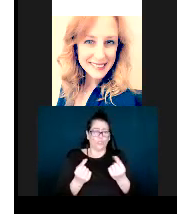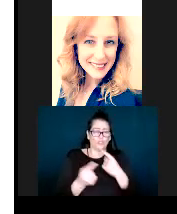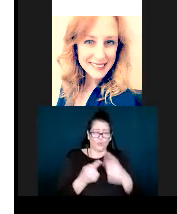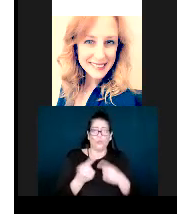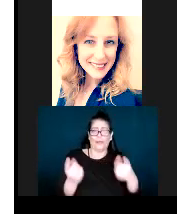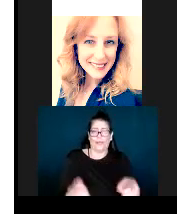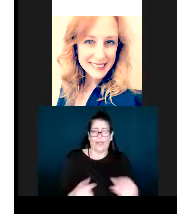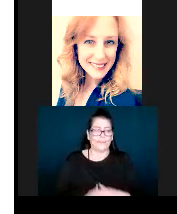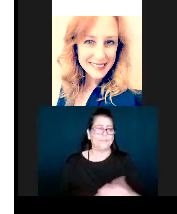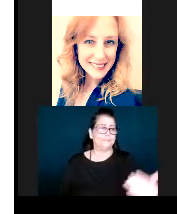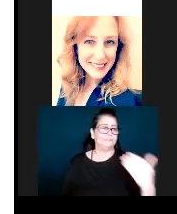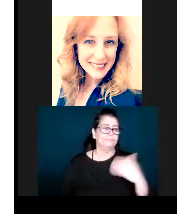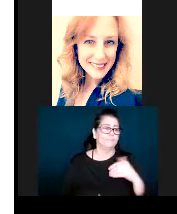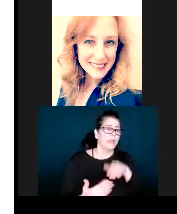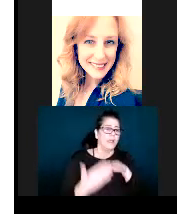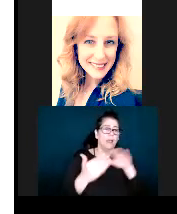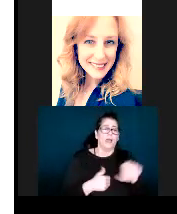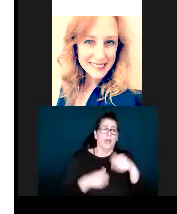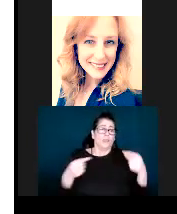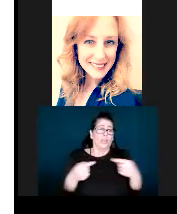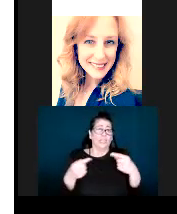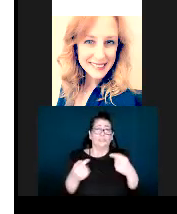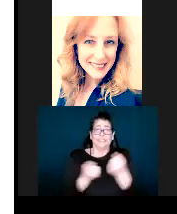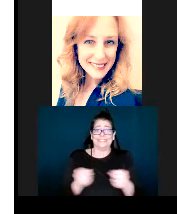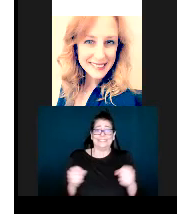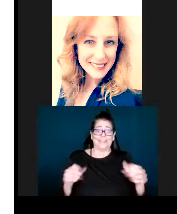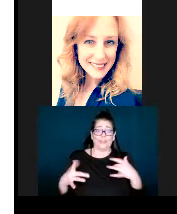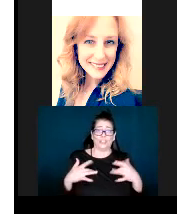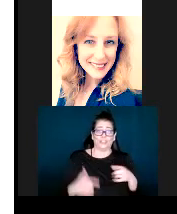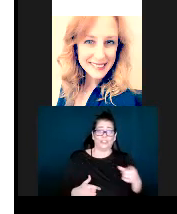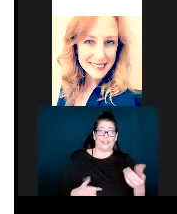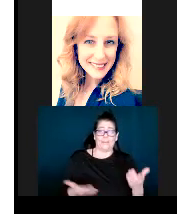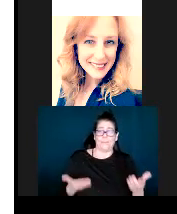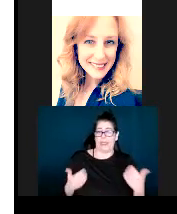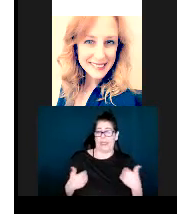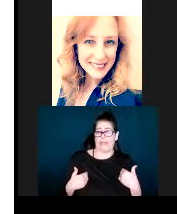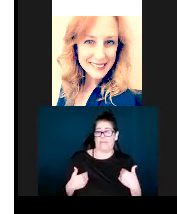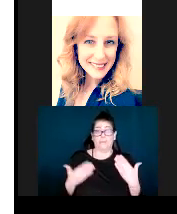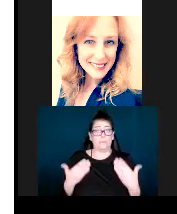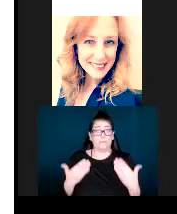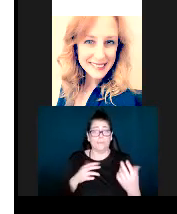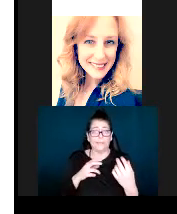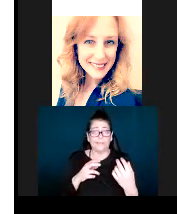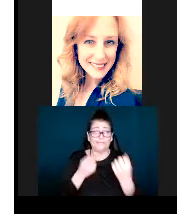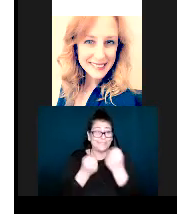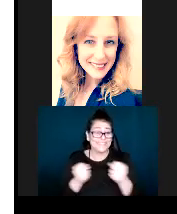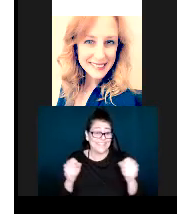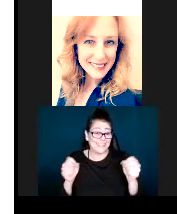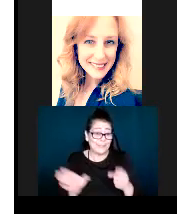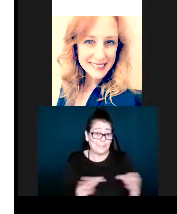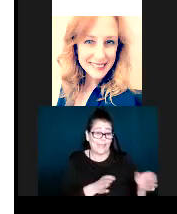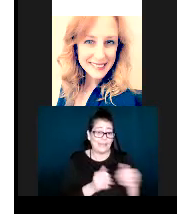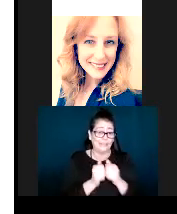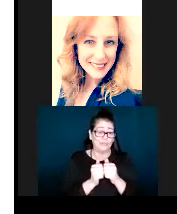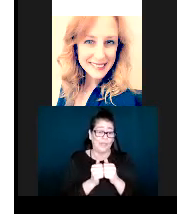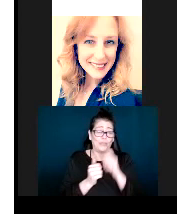address other injuries or safety concerns the survivor might have. So you might end up doing some safety planning as part of this advocacy, and working